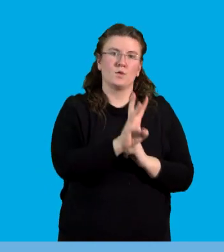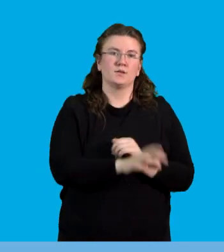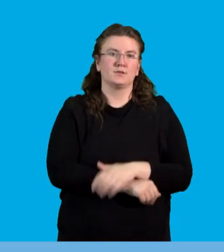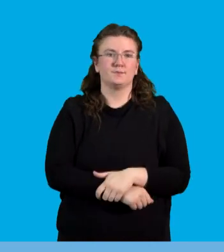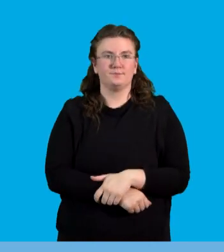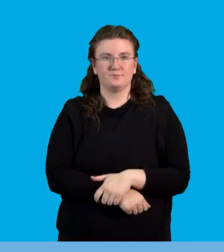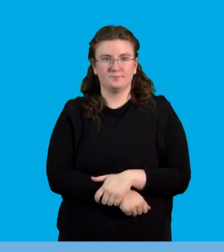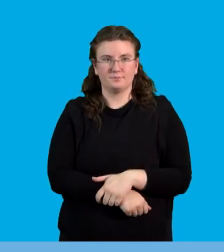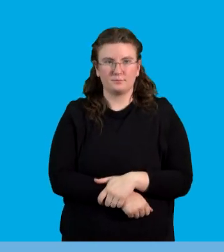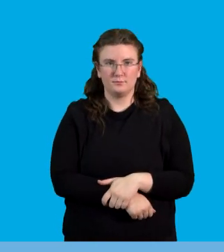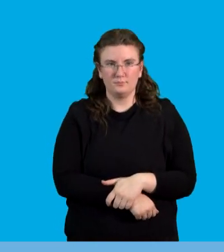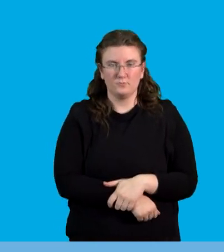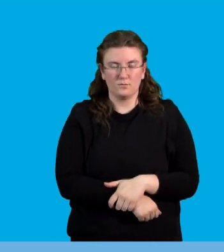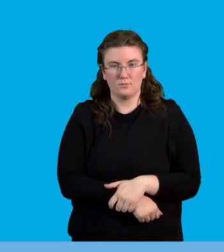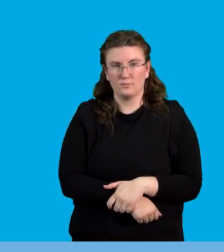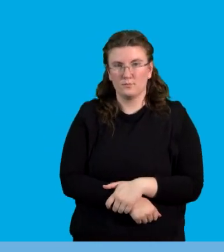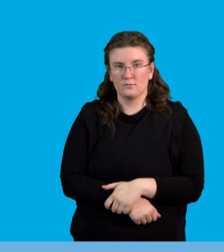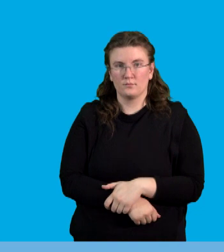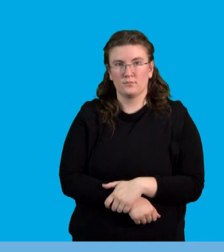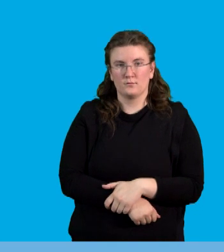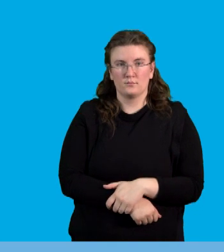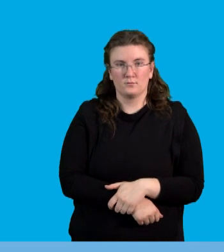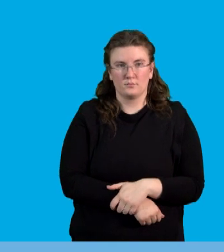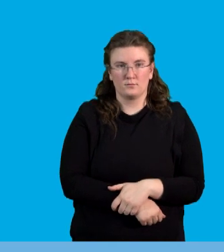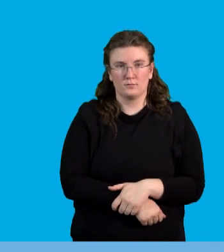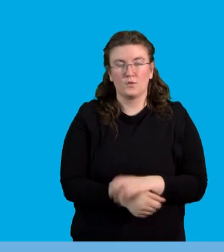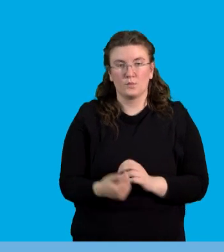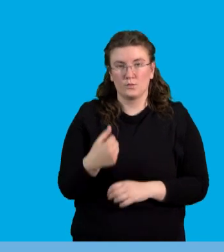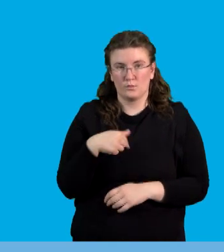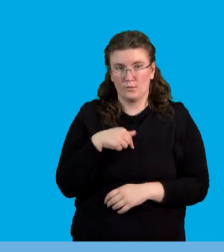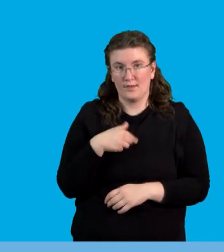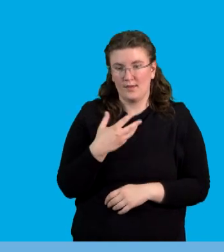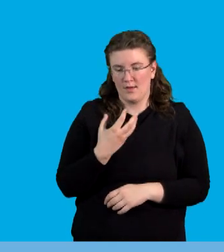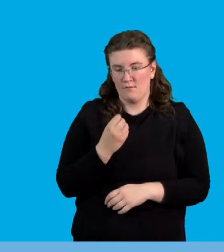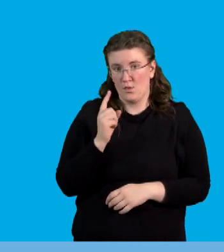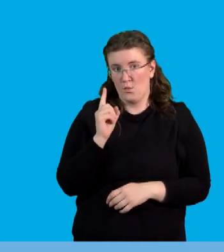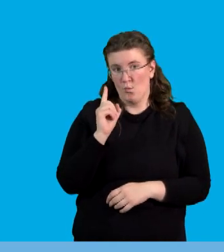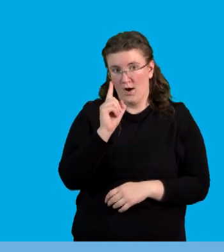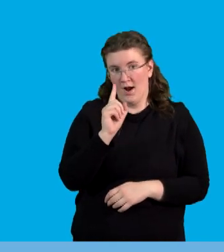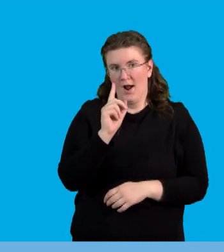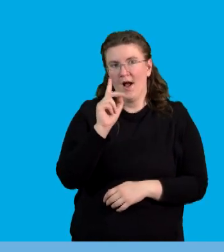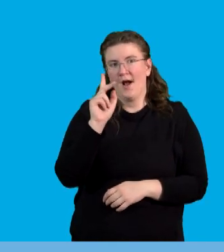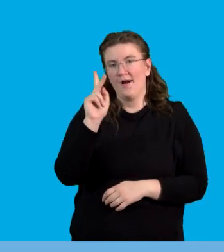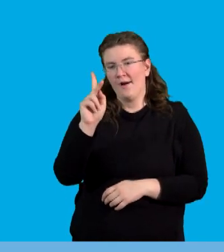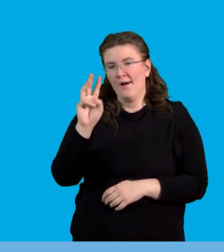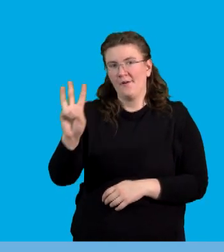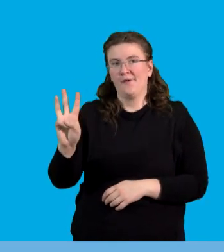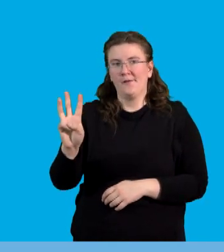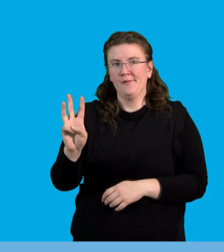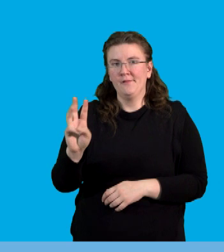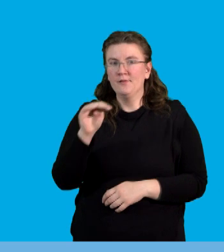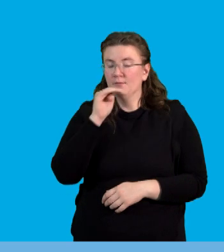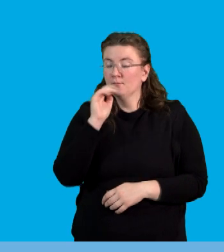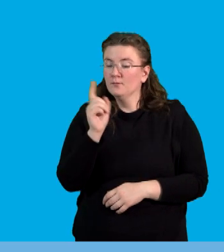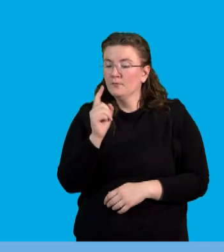watt. Which then means if we have 1 kilowatt, that simply means we